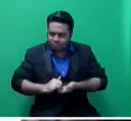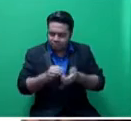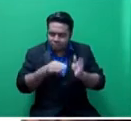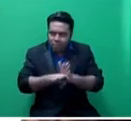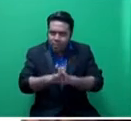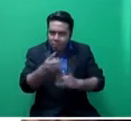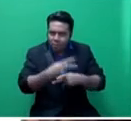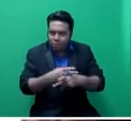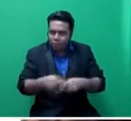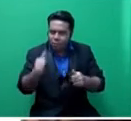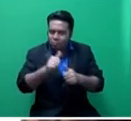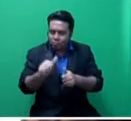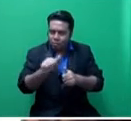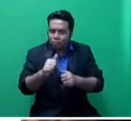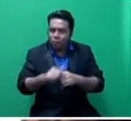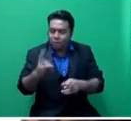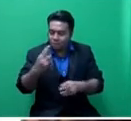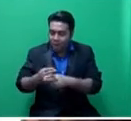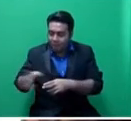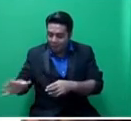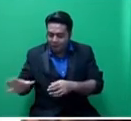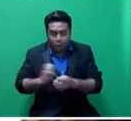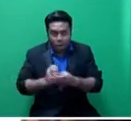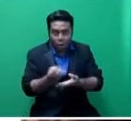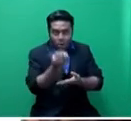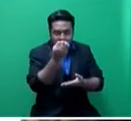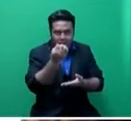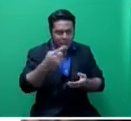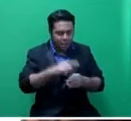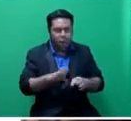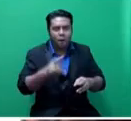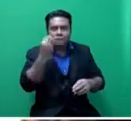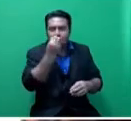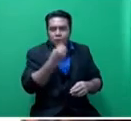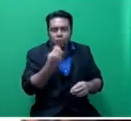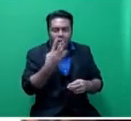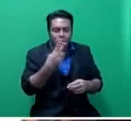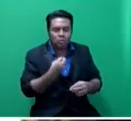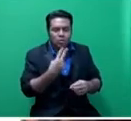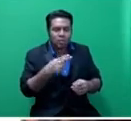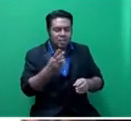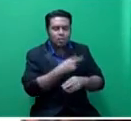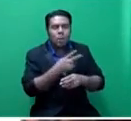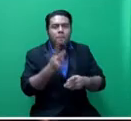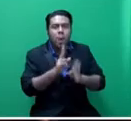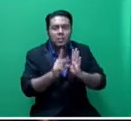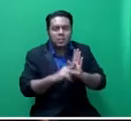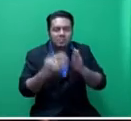good and betterment of our farmers, our economy, and of course our food and nutrition security policy too. Thank